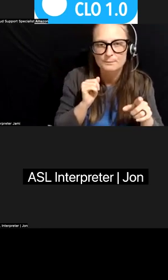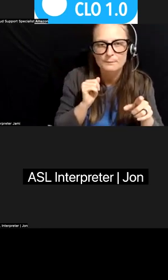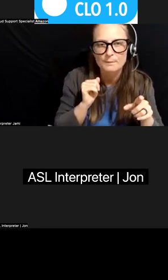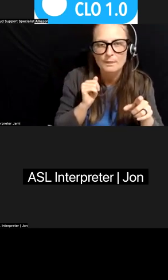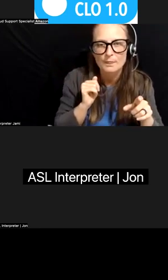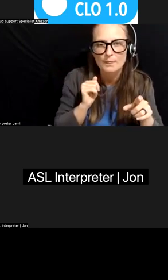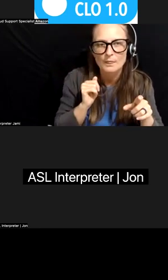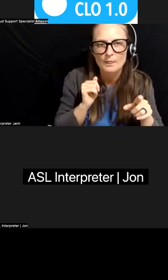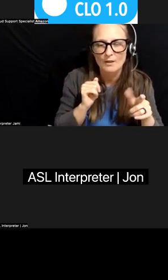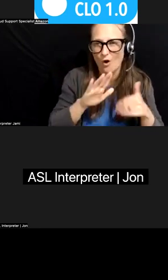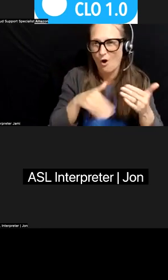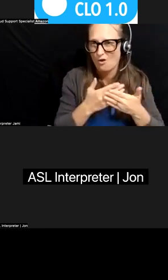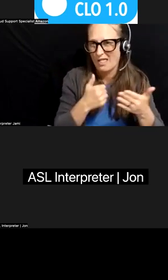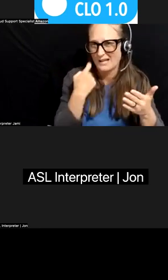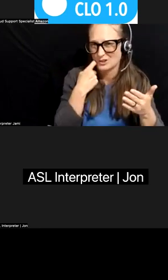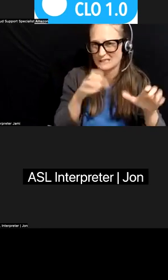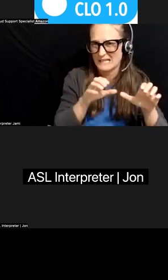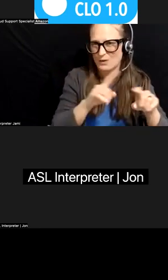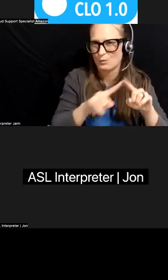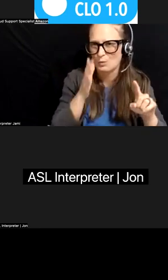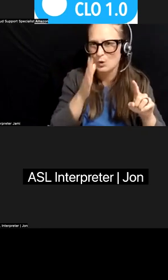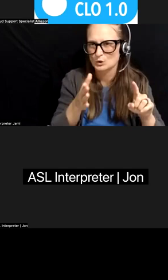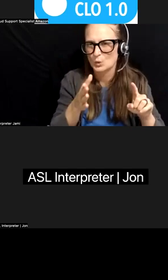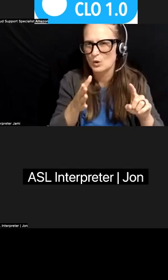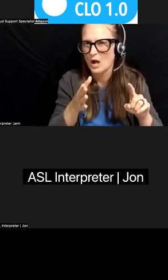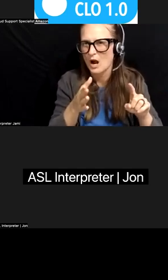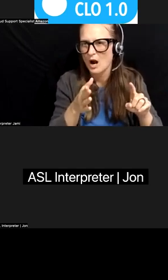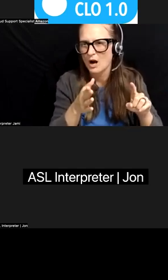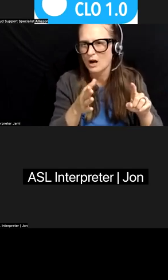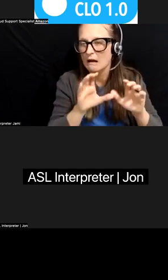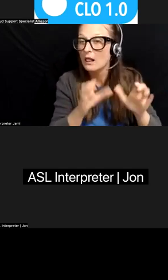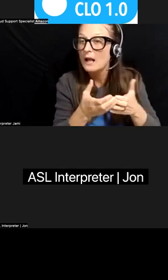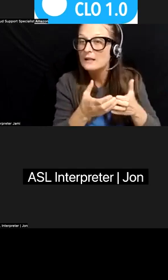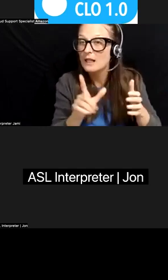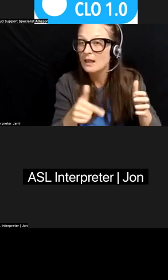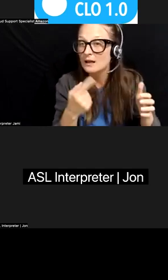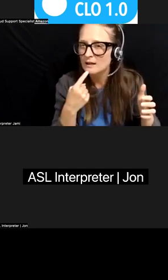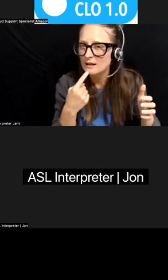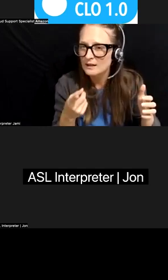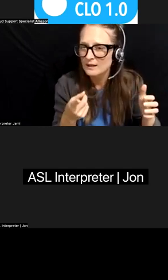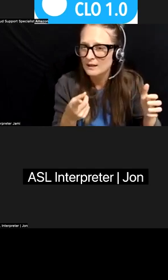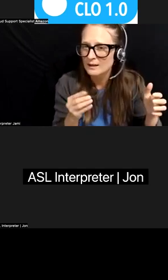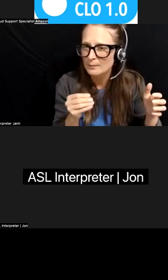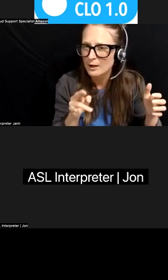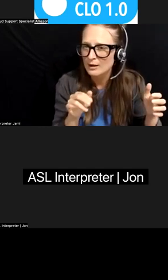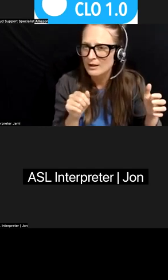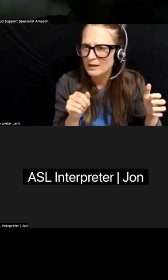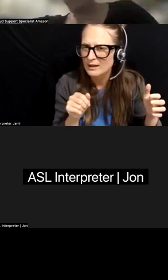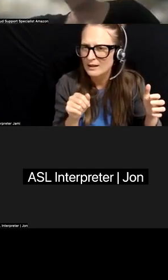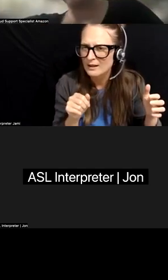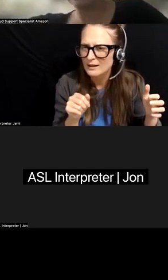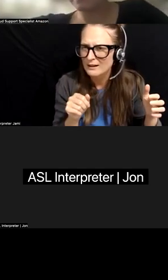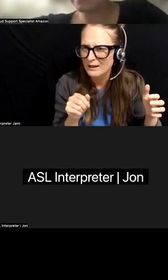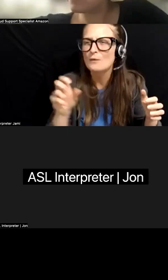we're gonna do it in our section later. I just wanted to show you ahead of time. So let's wrap up our section.